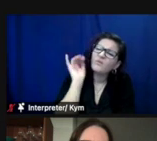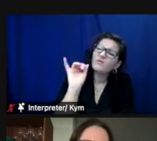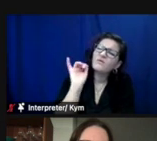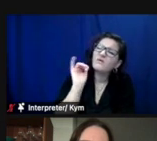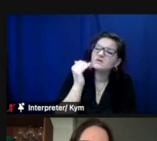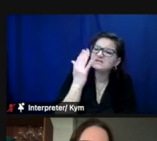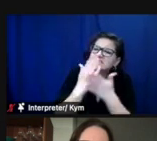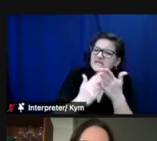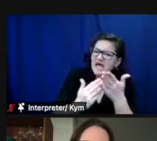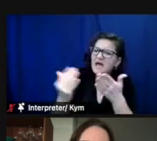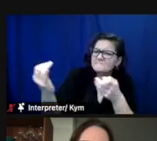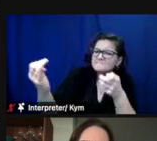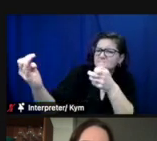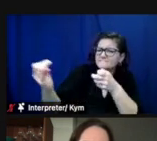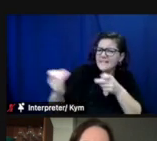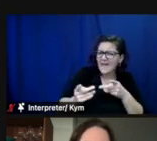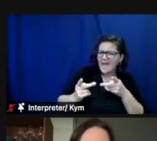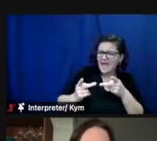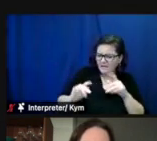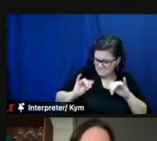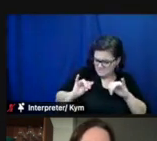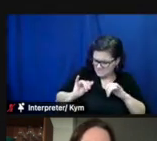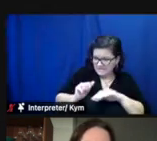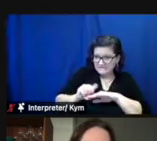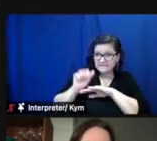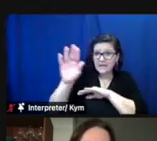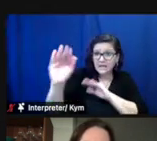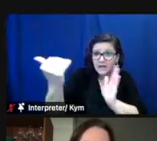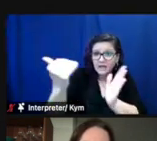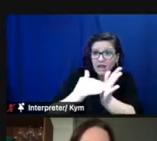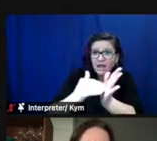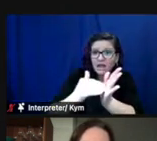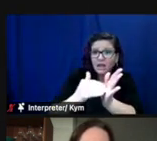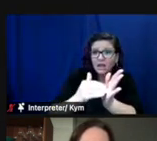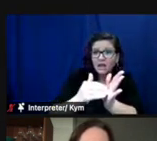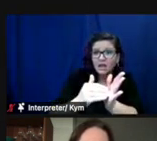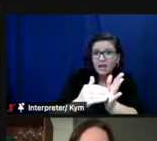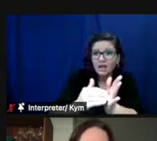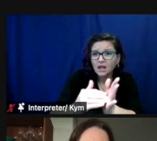sent them yesterday. But that was for Letitia and for Freddie.